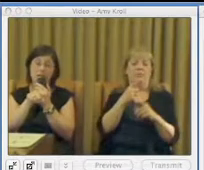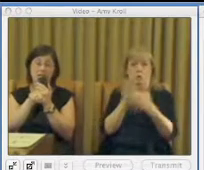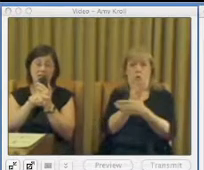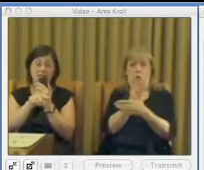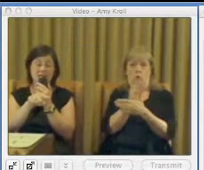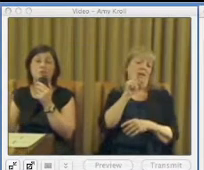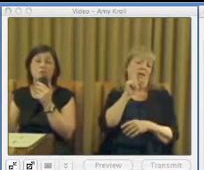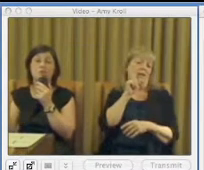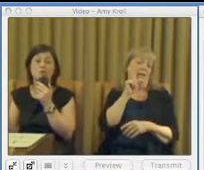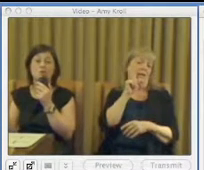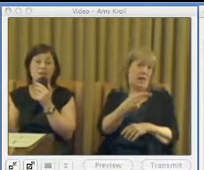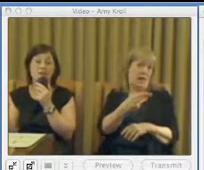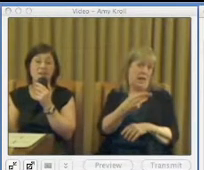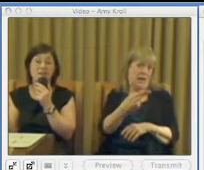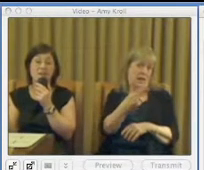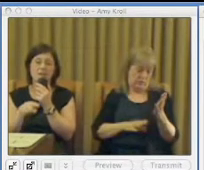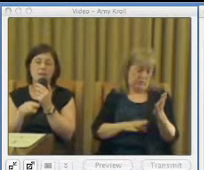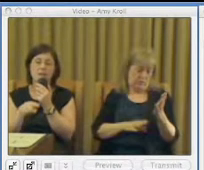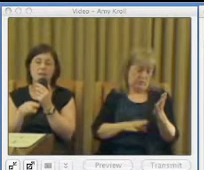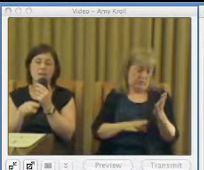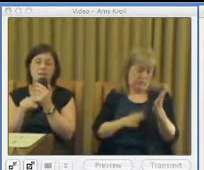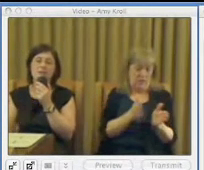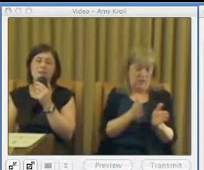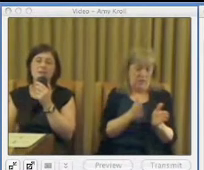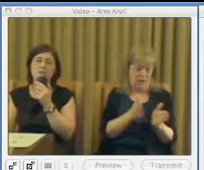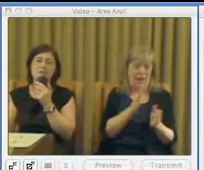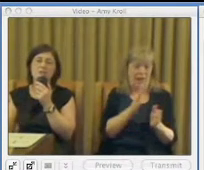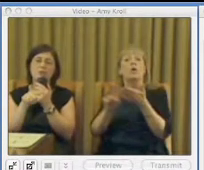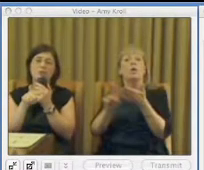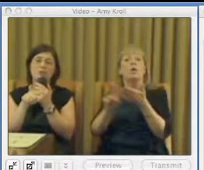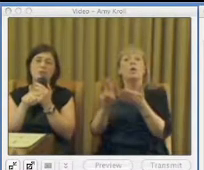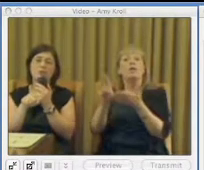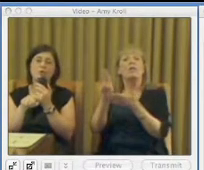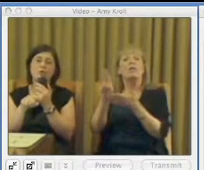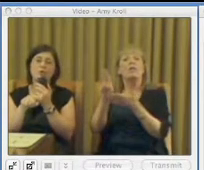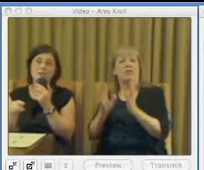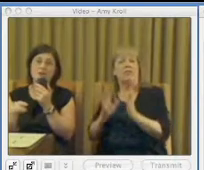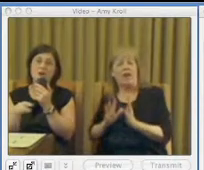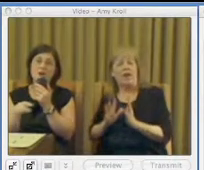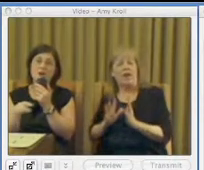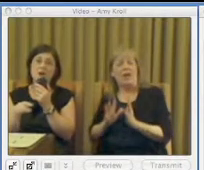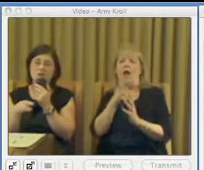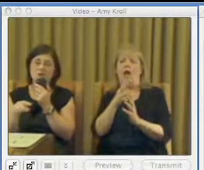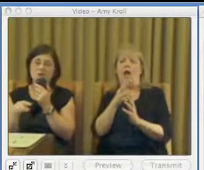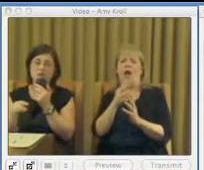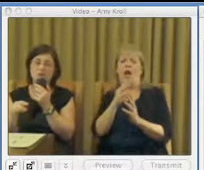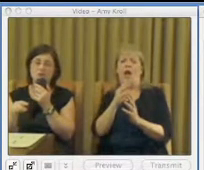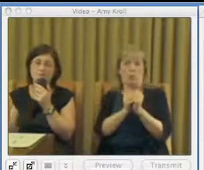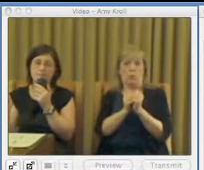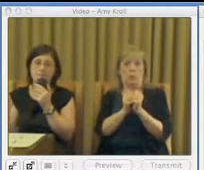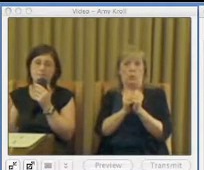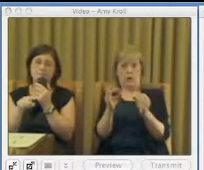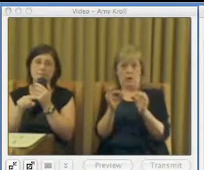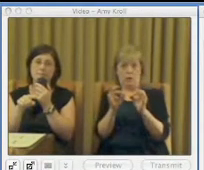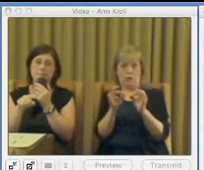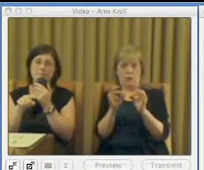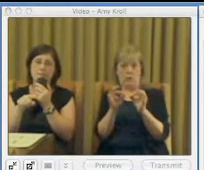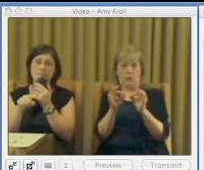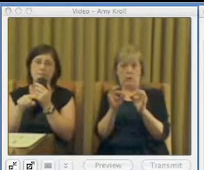PhD student and his university professor, and the interaction through the sign language interpreter,